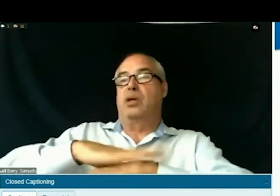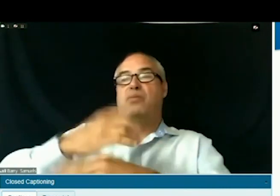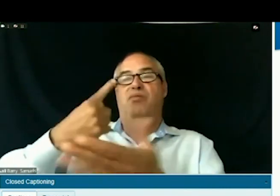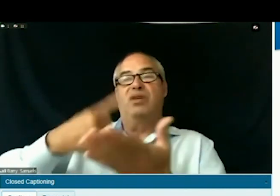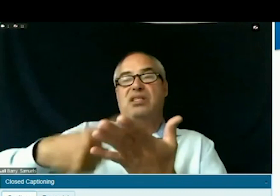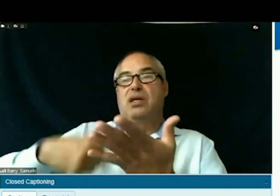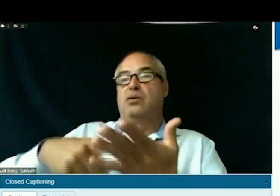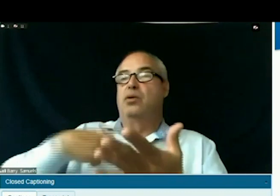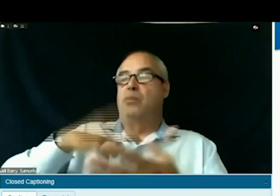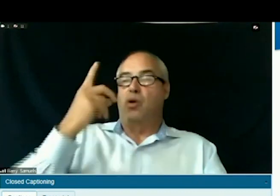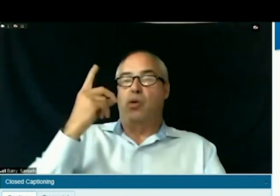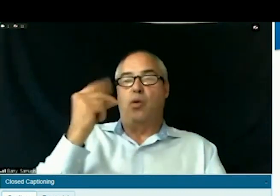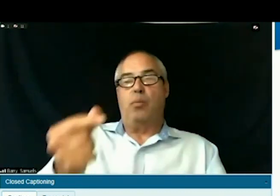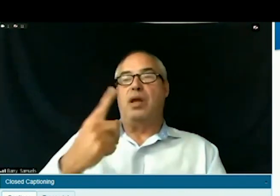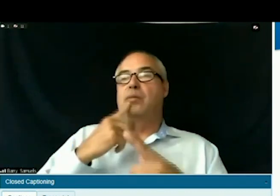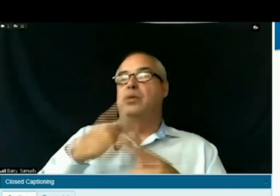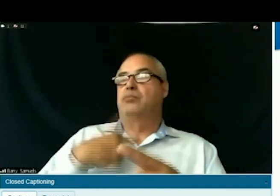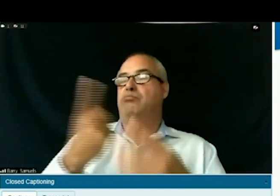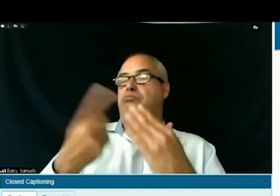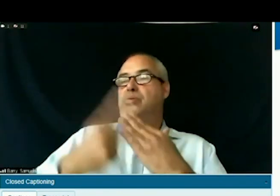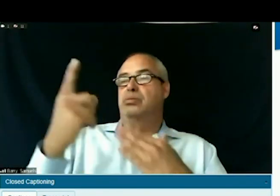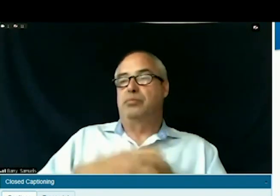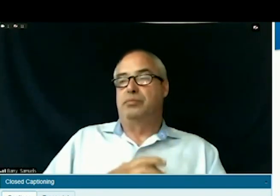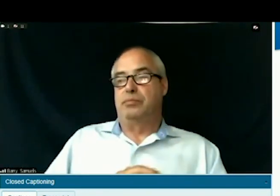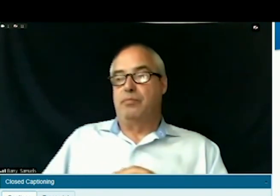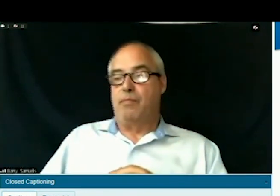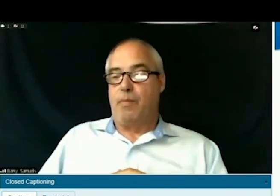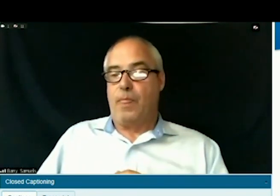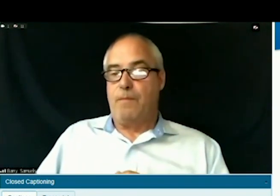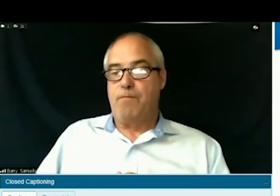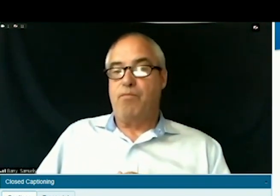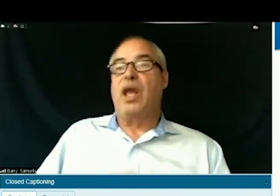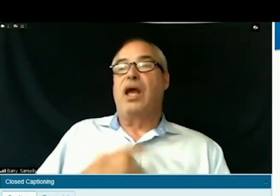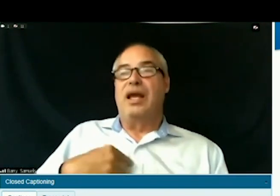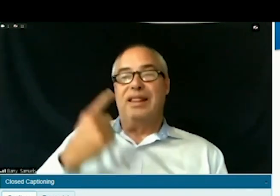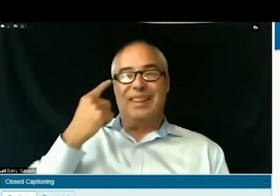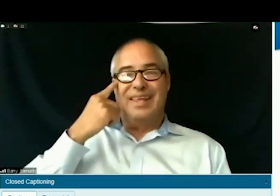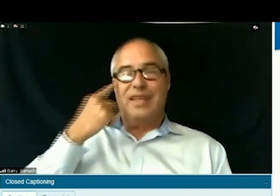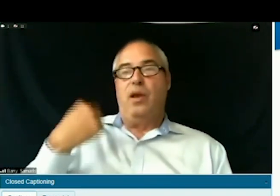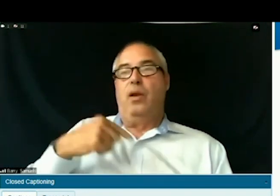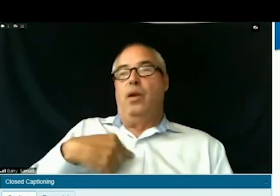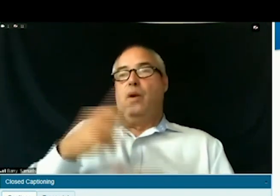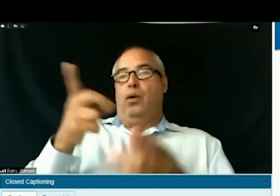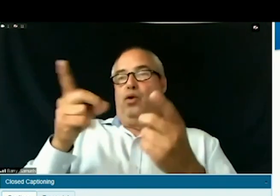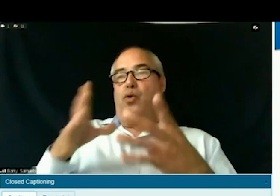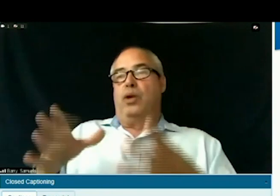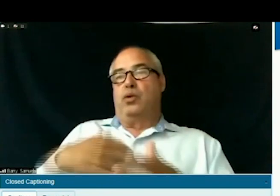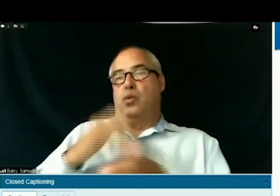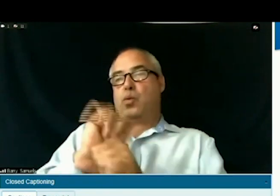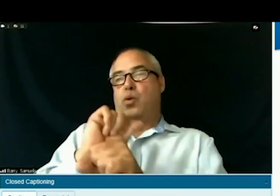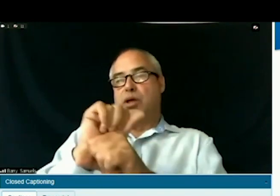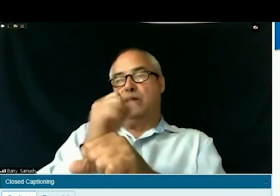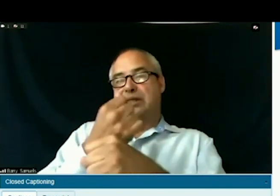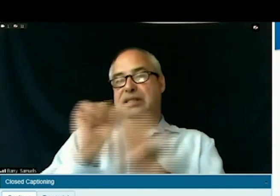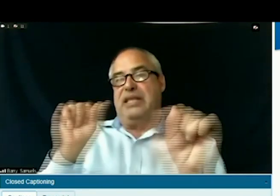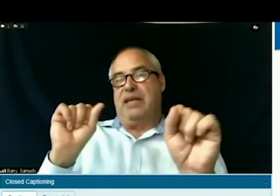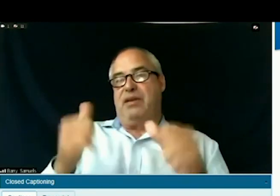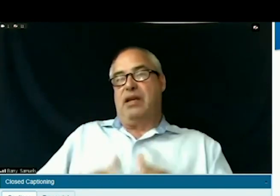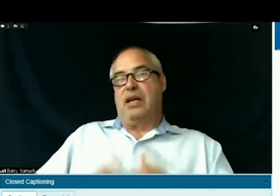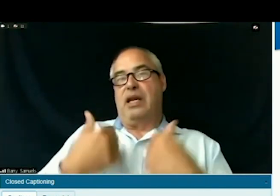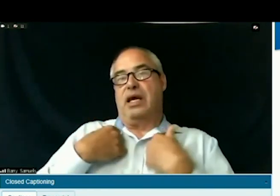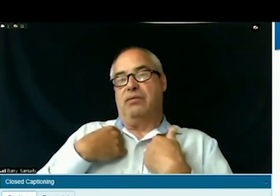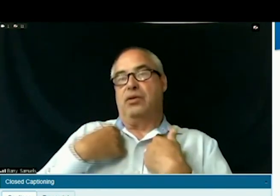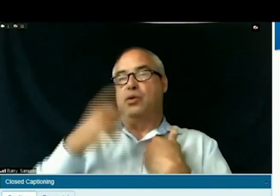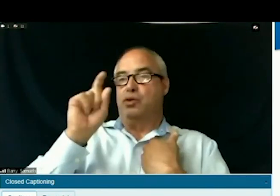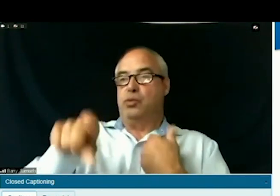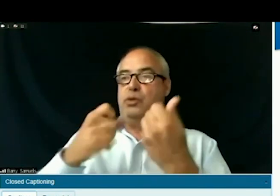an automatic. That's my opinion. But I do think, our direct care workers are saving lives and should be supported as